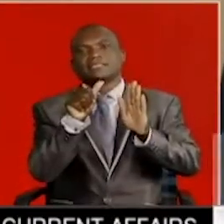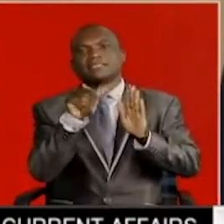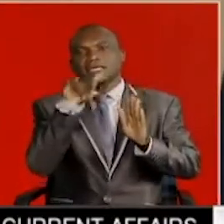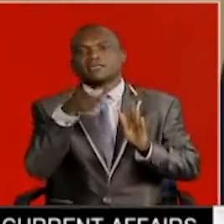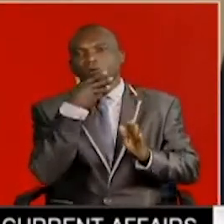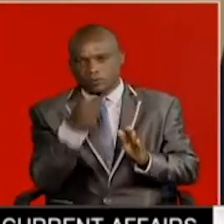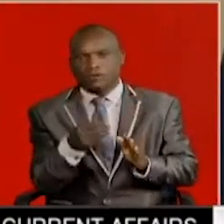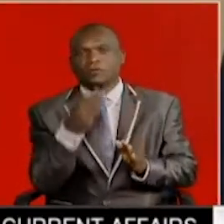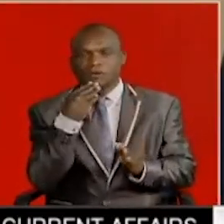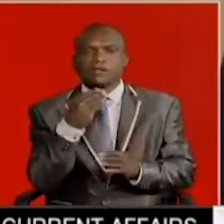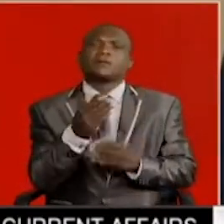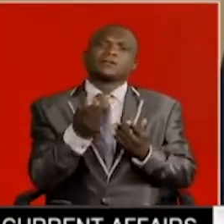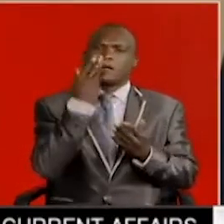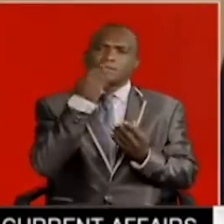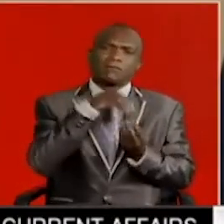41.2%.